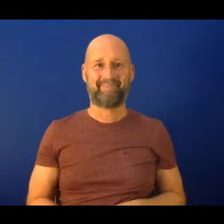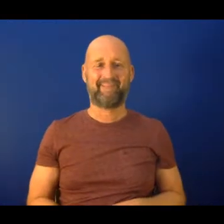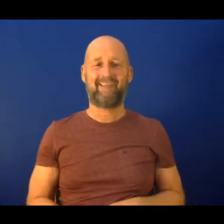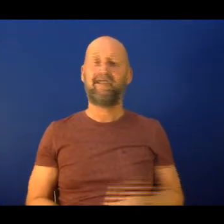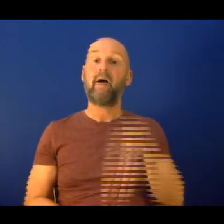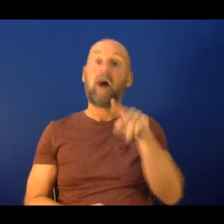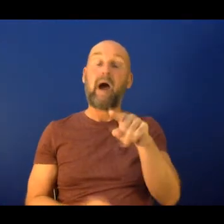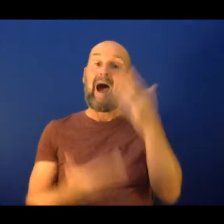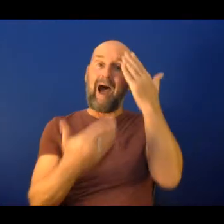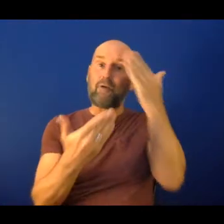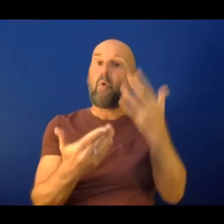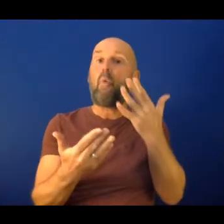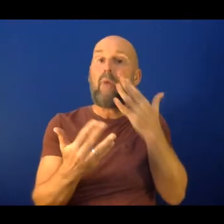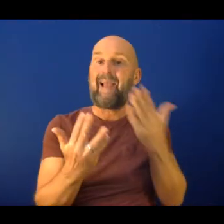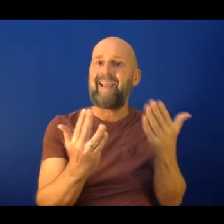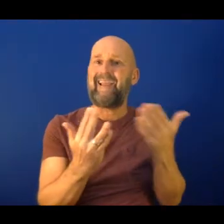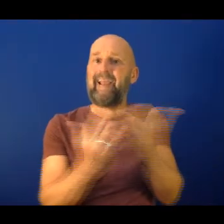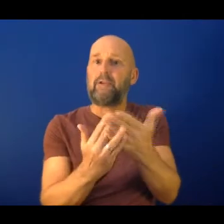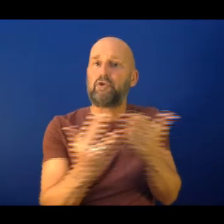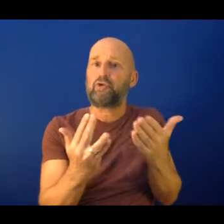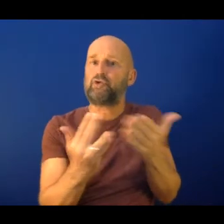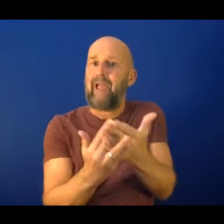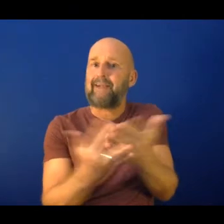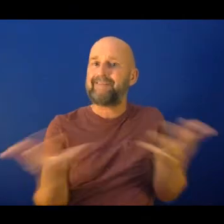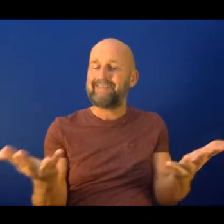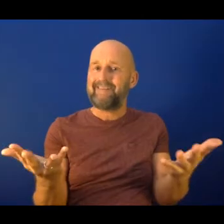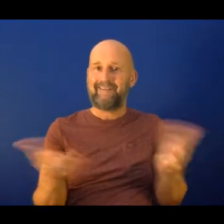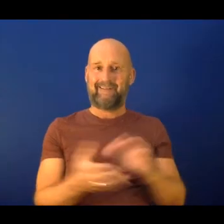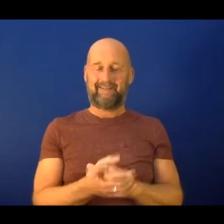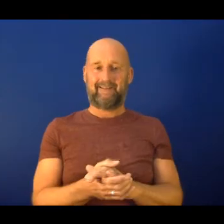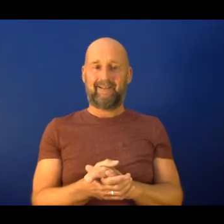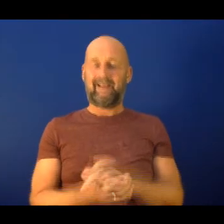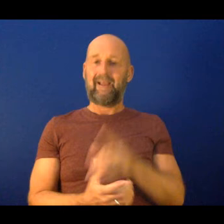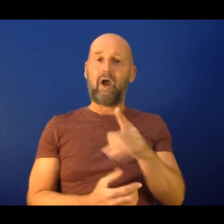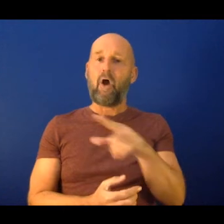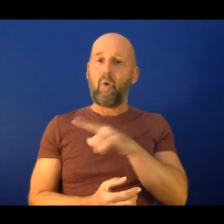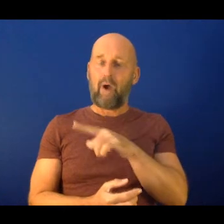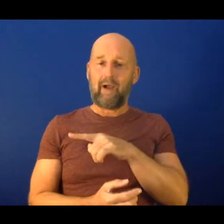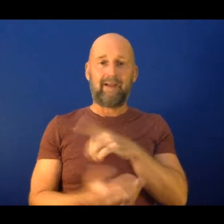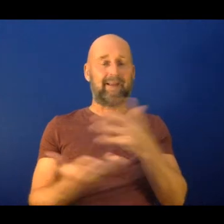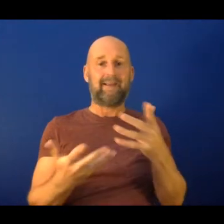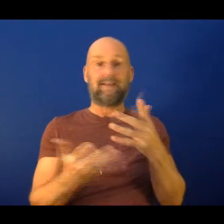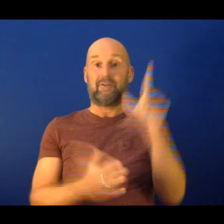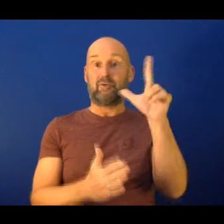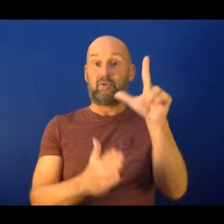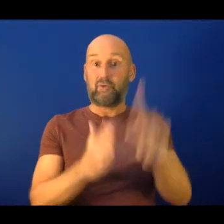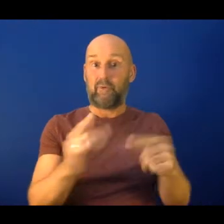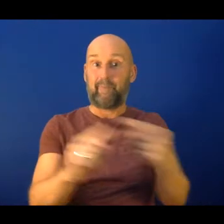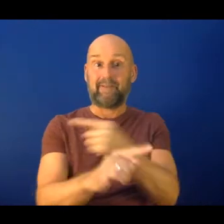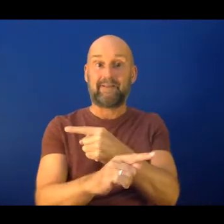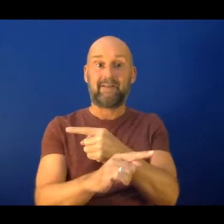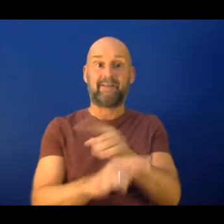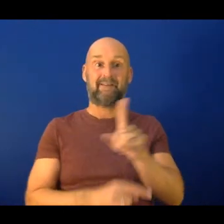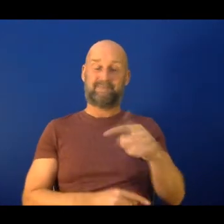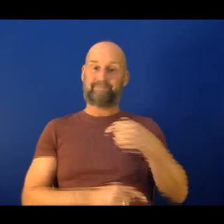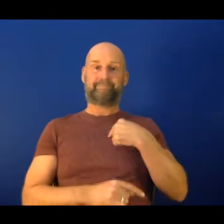I never know when to interject, and usually it's too late. Keeping speaking. It's also